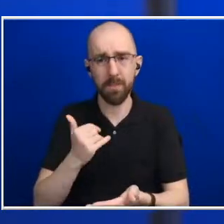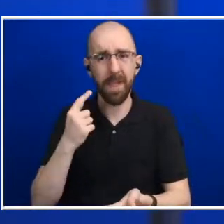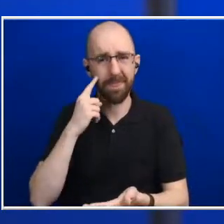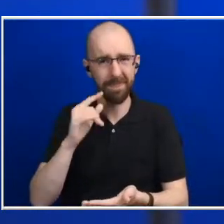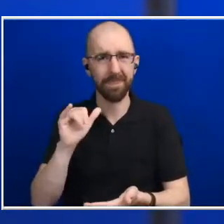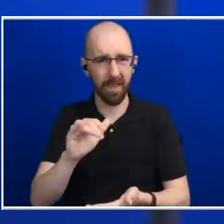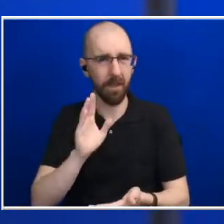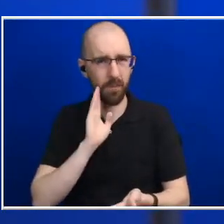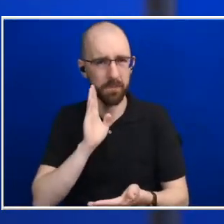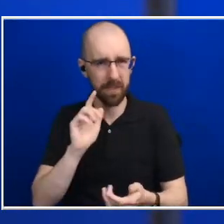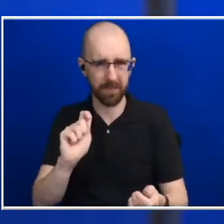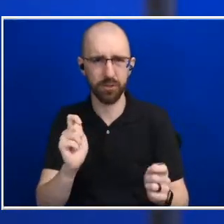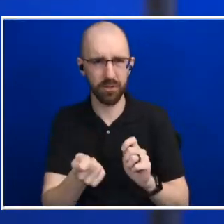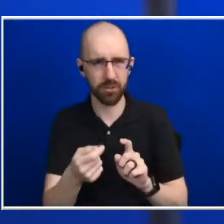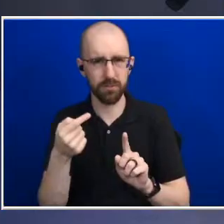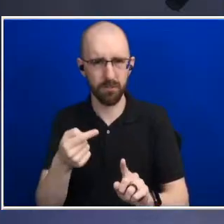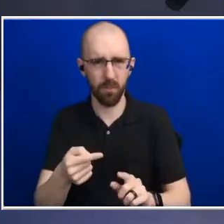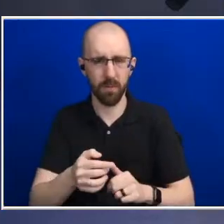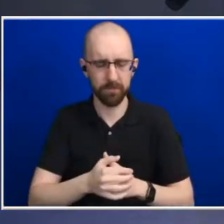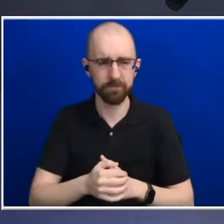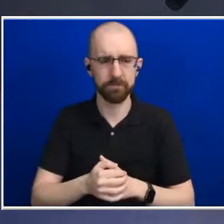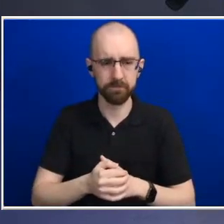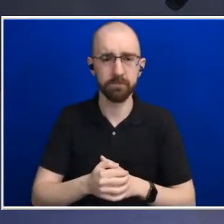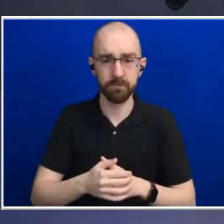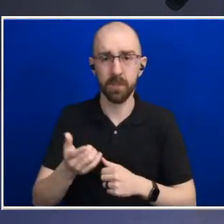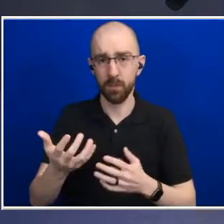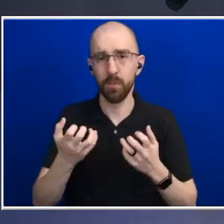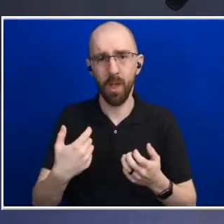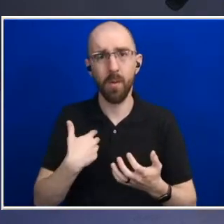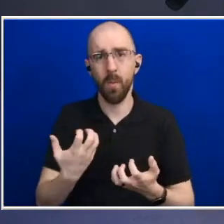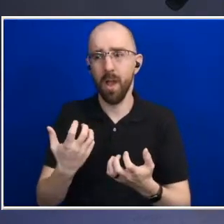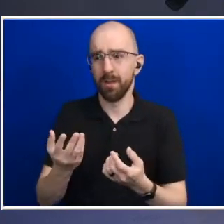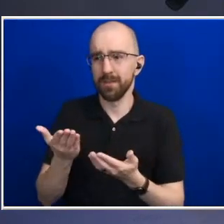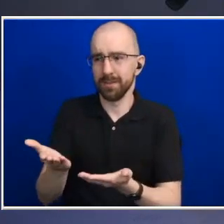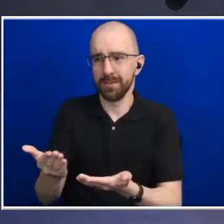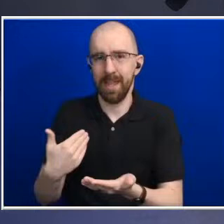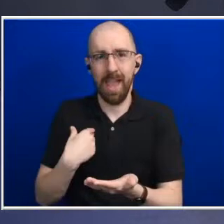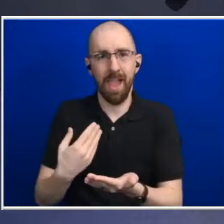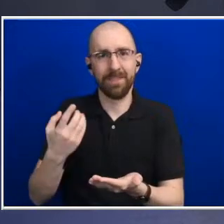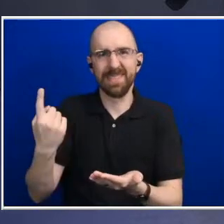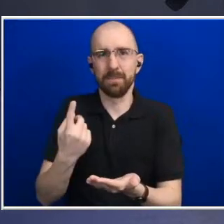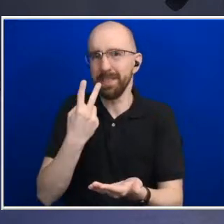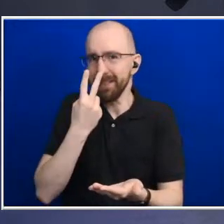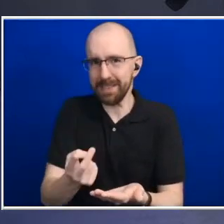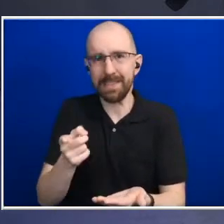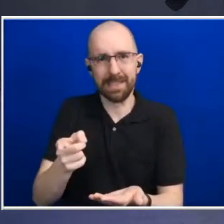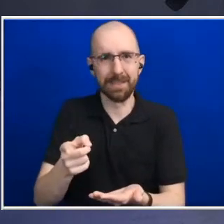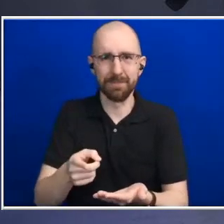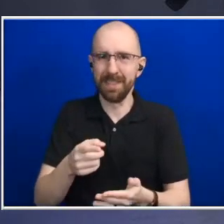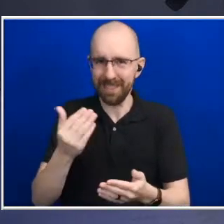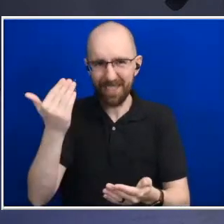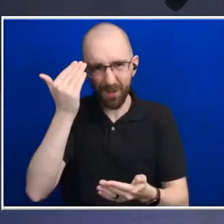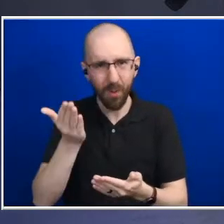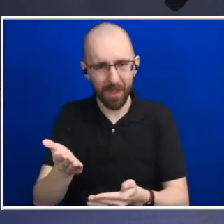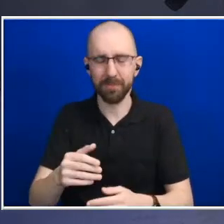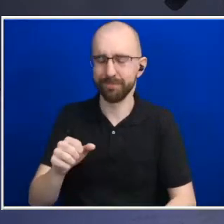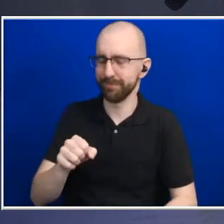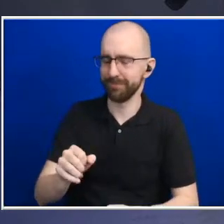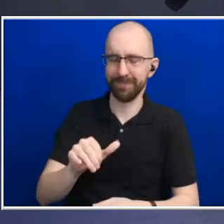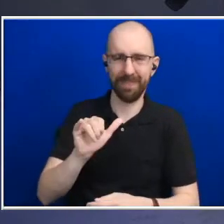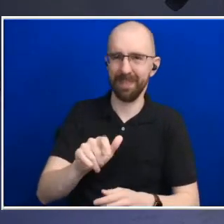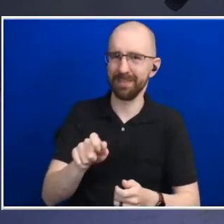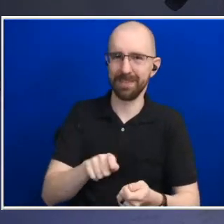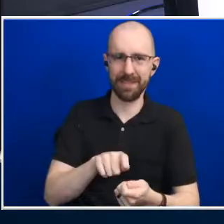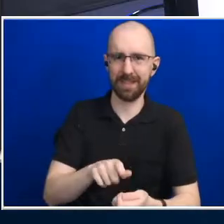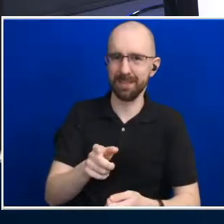point. And that's what you want. You're like, I want my kid to get in front of someone. Yeah, that's it. Get to know him, and let's get going. Get back to the sport.